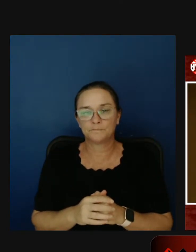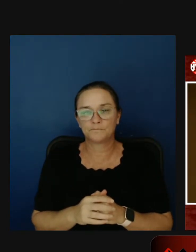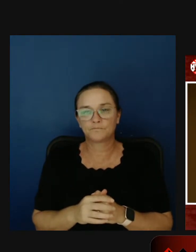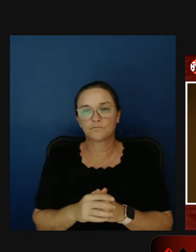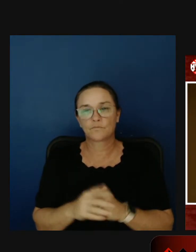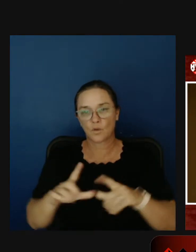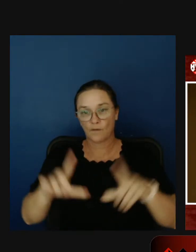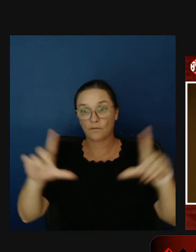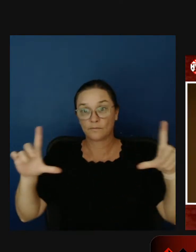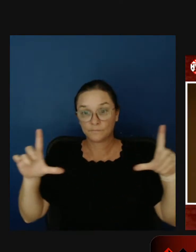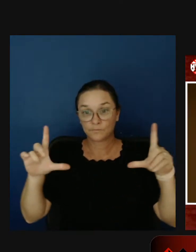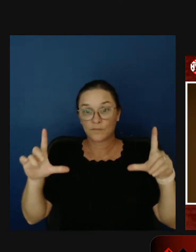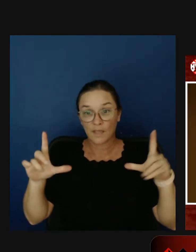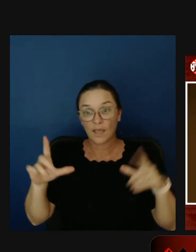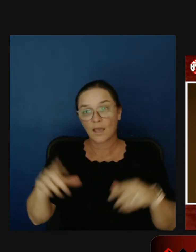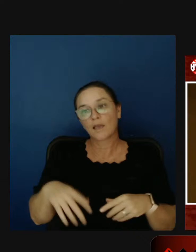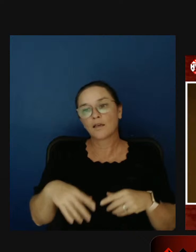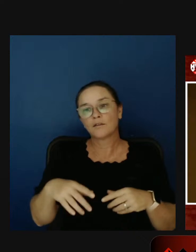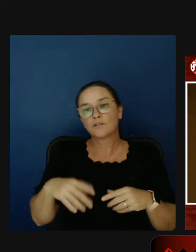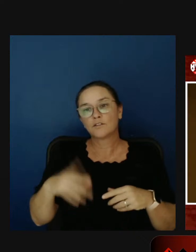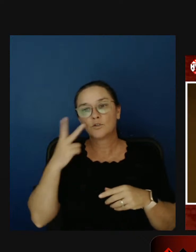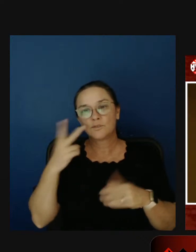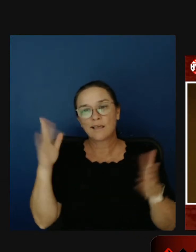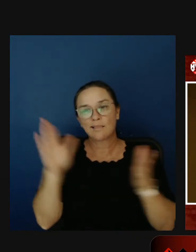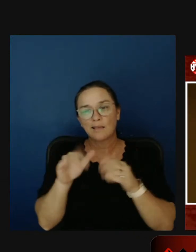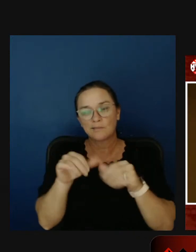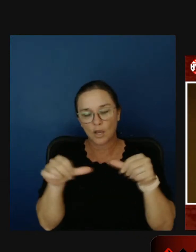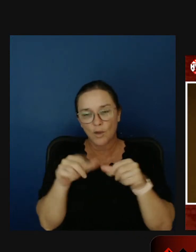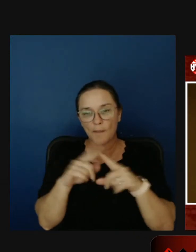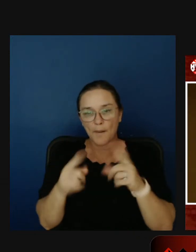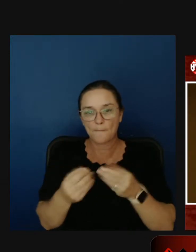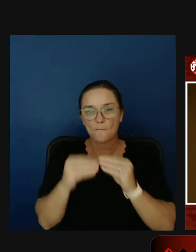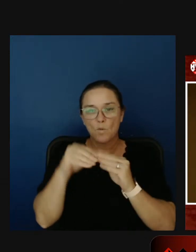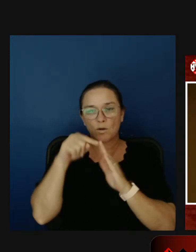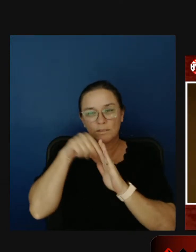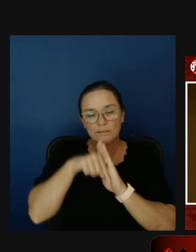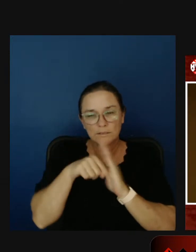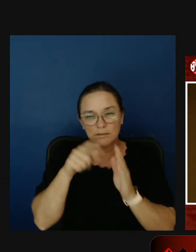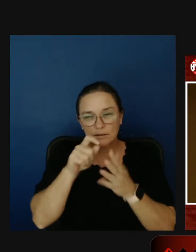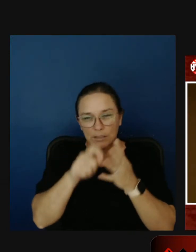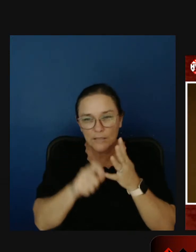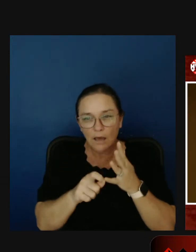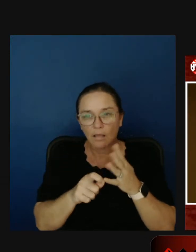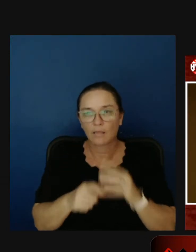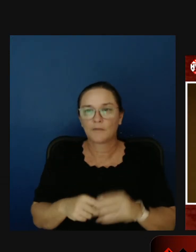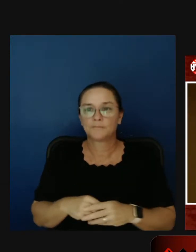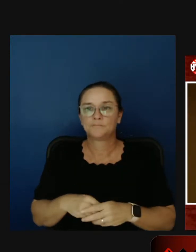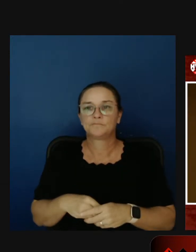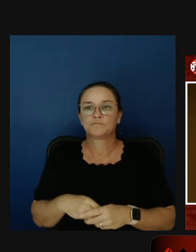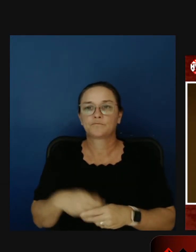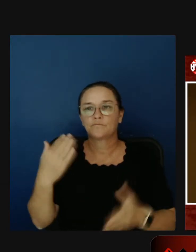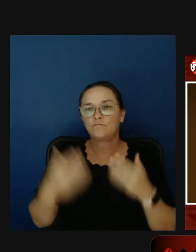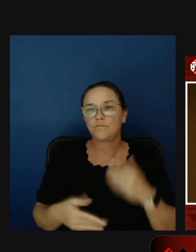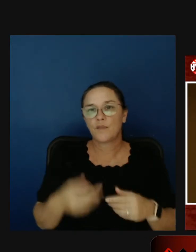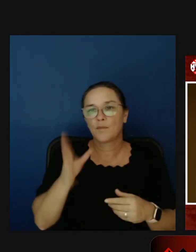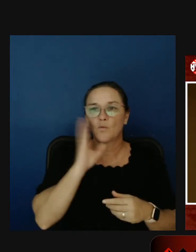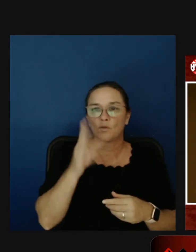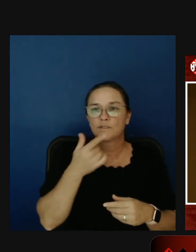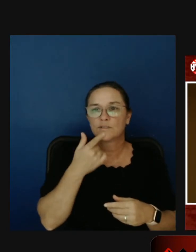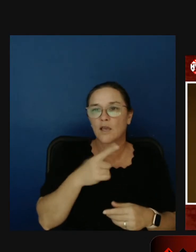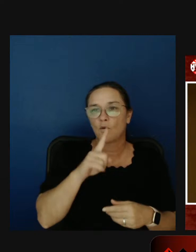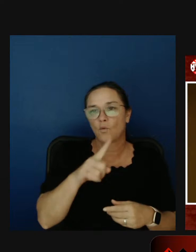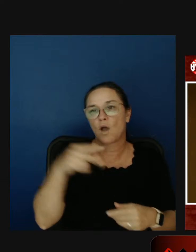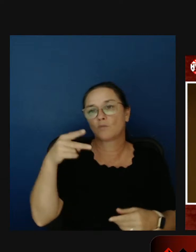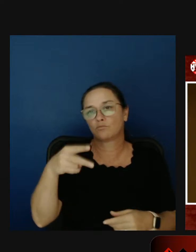greater detail. And you'll often see these on maps where somewhere it'll say scale and it'll have something like, oh, 1 to, in this